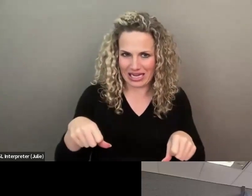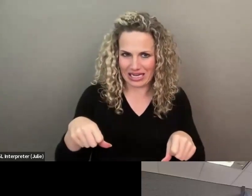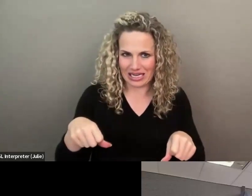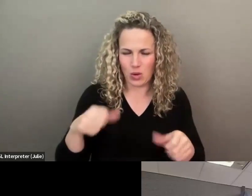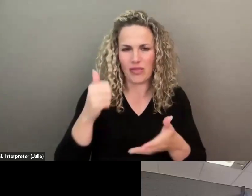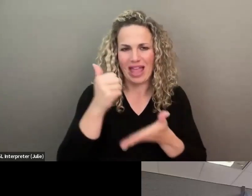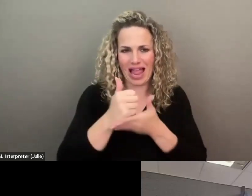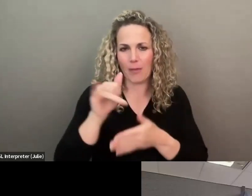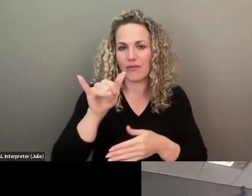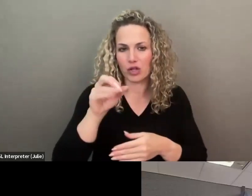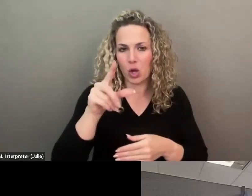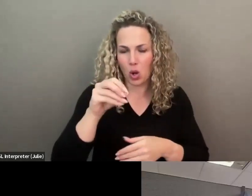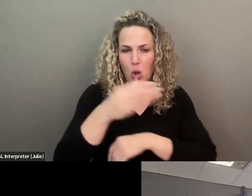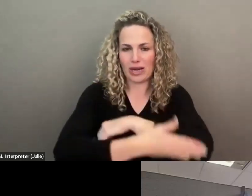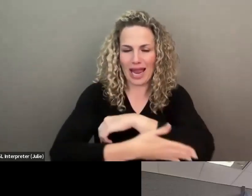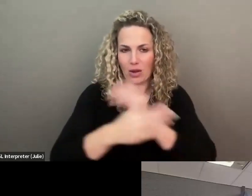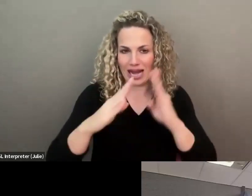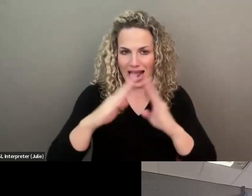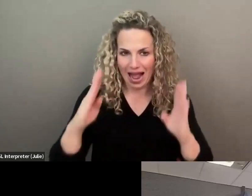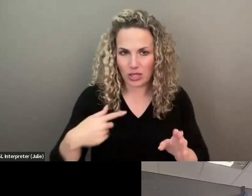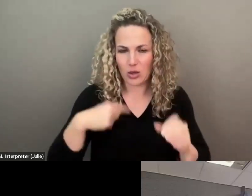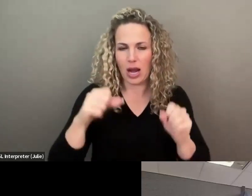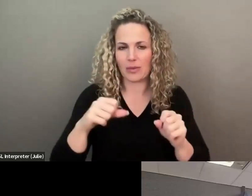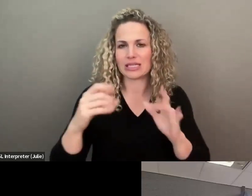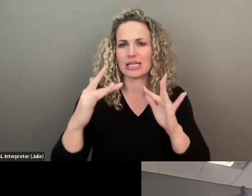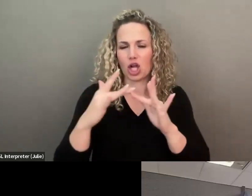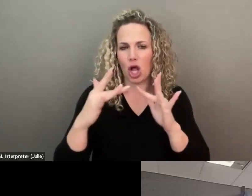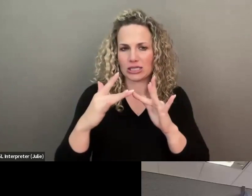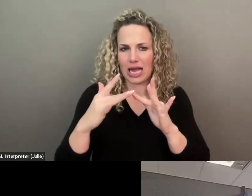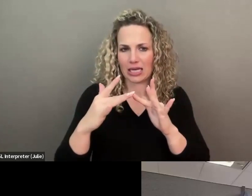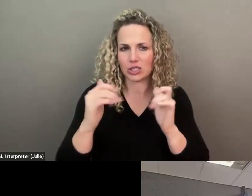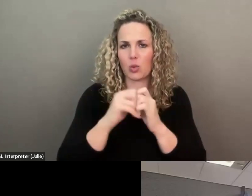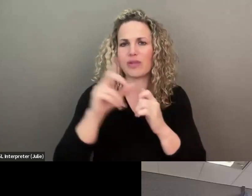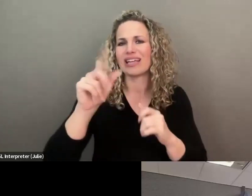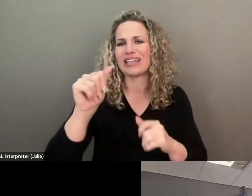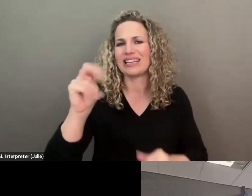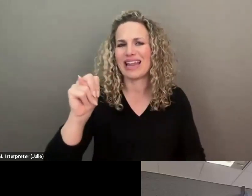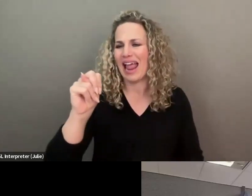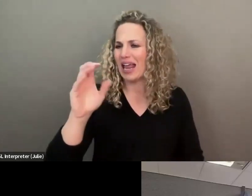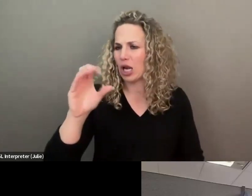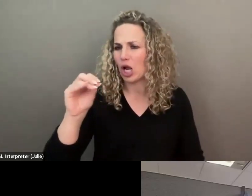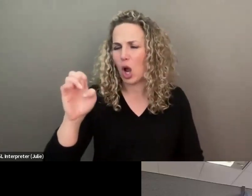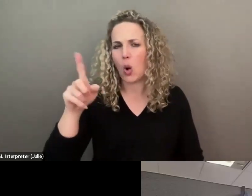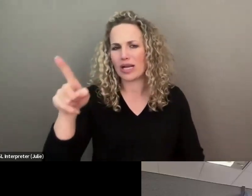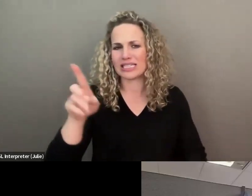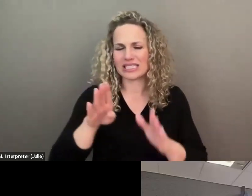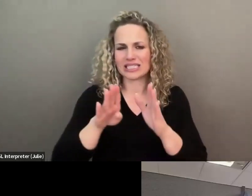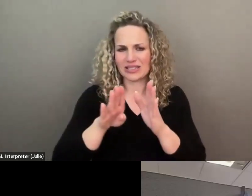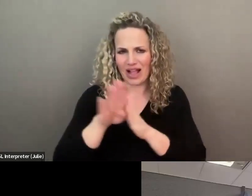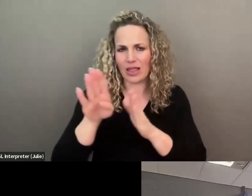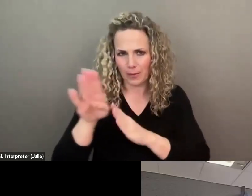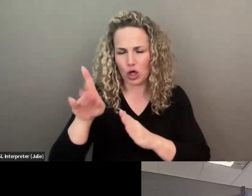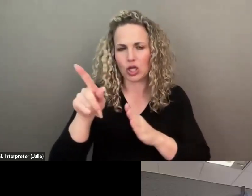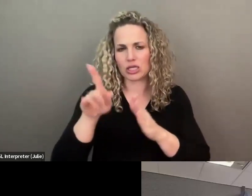help of Yolo County Housing, we were able to get in contact with Danco, which is a developer that is also